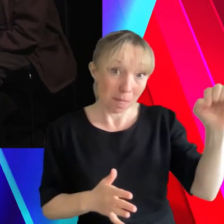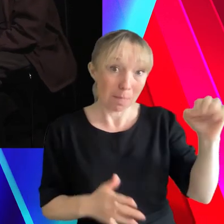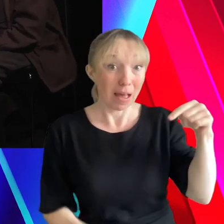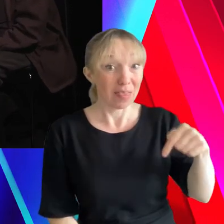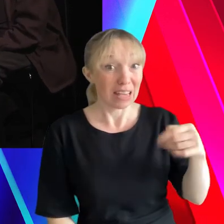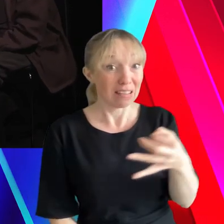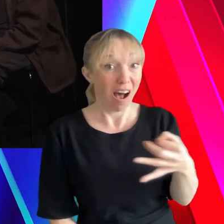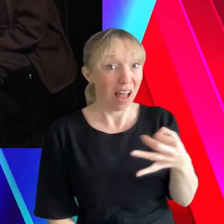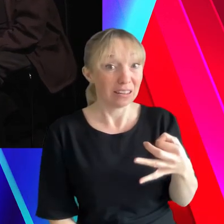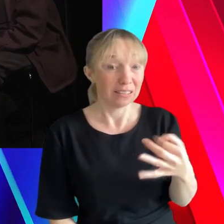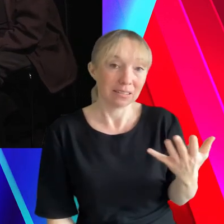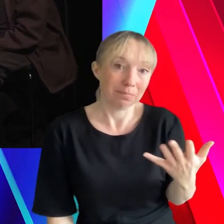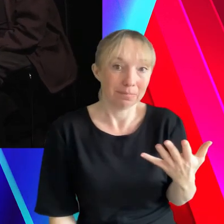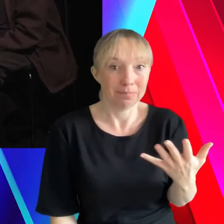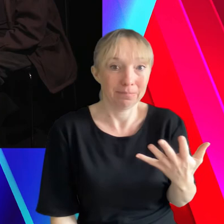islands,